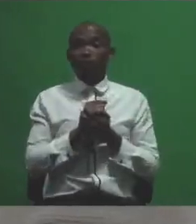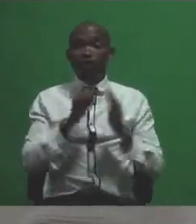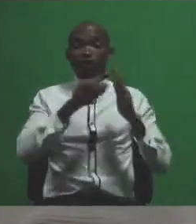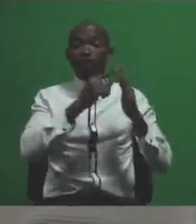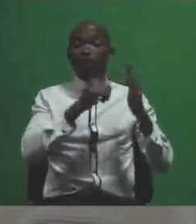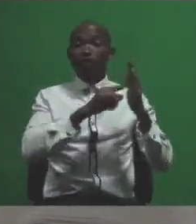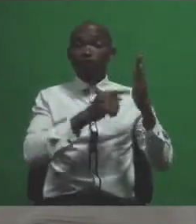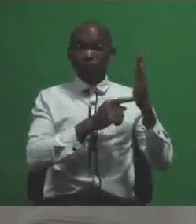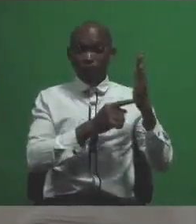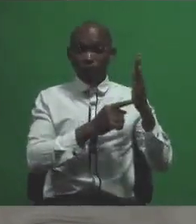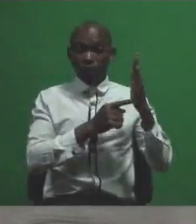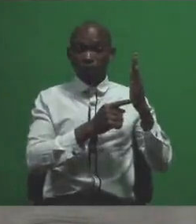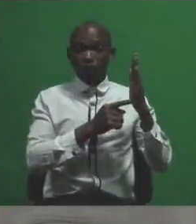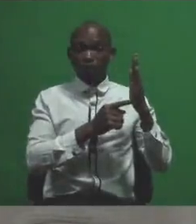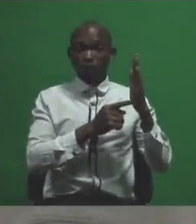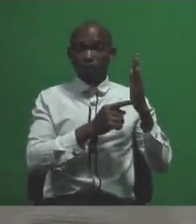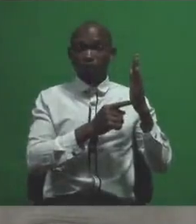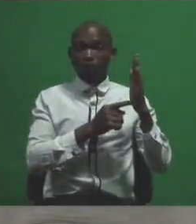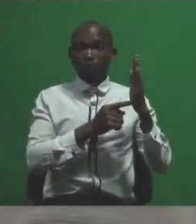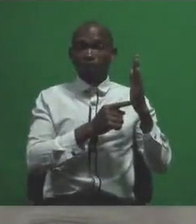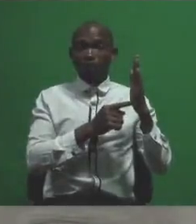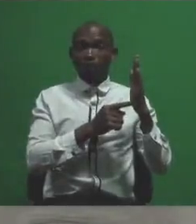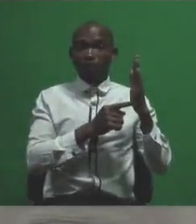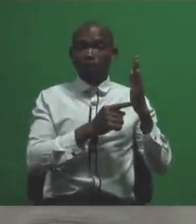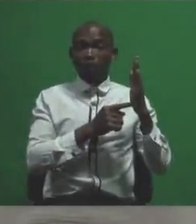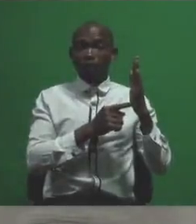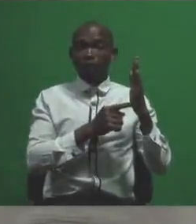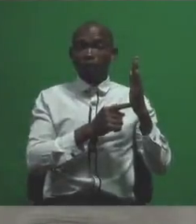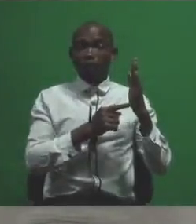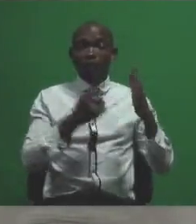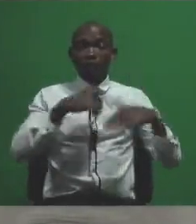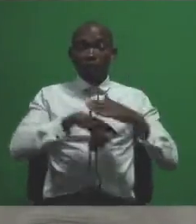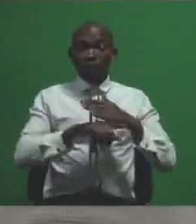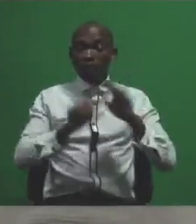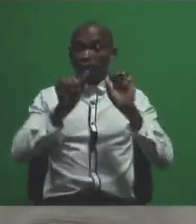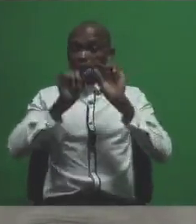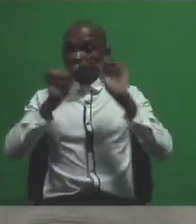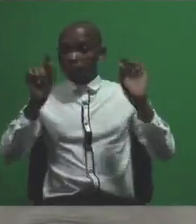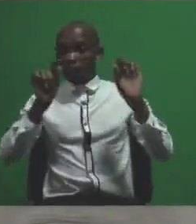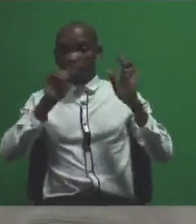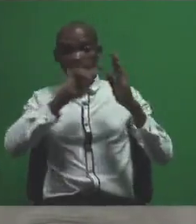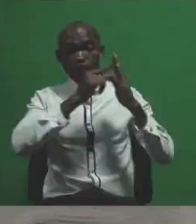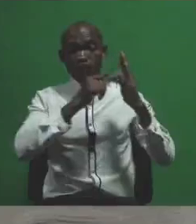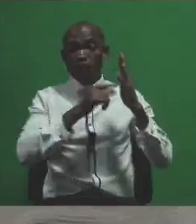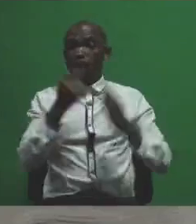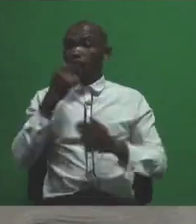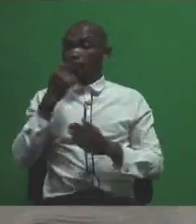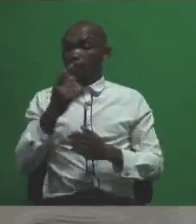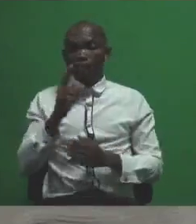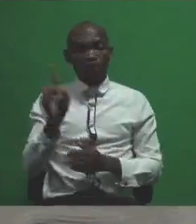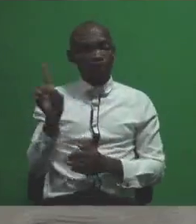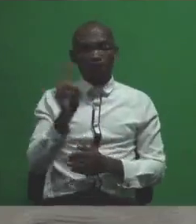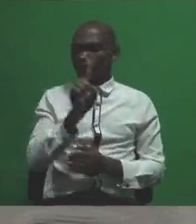safety rules. We have one among the statements says, don't